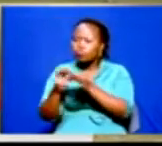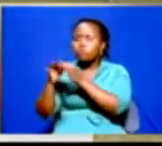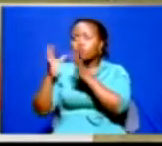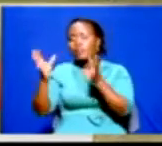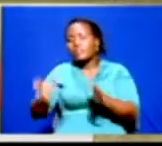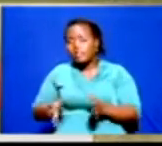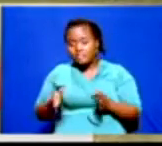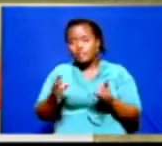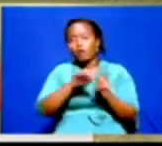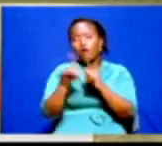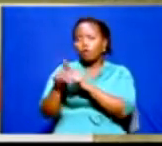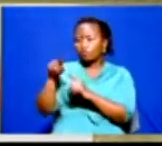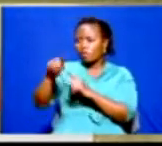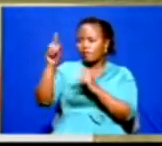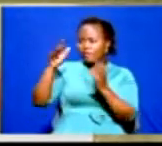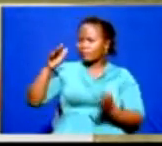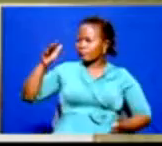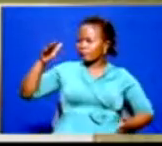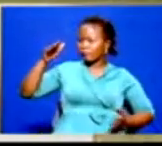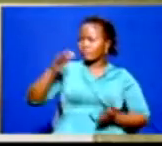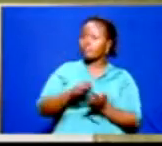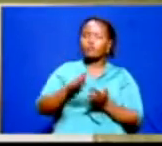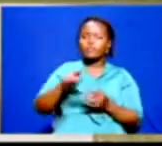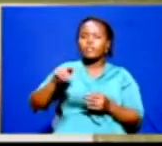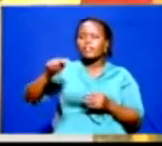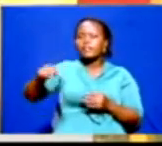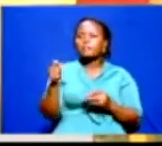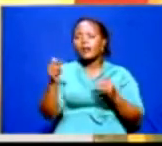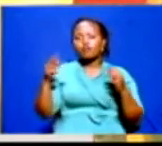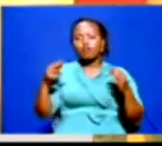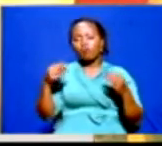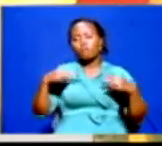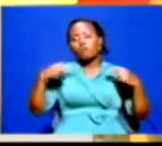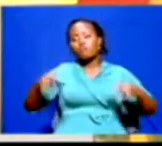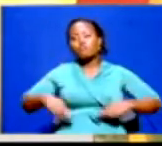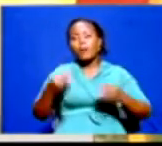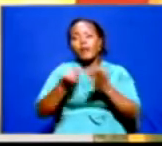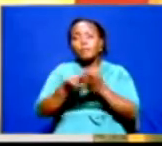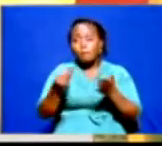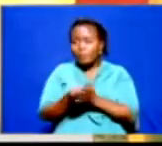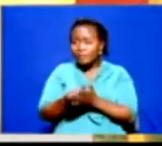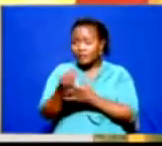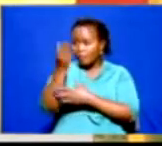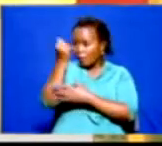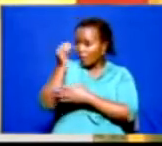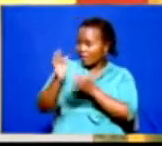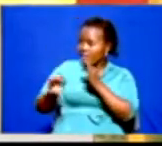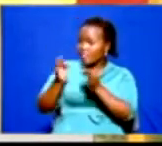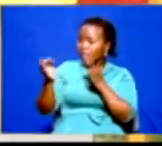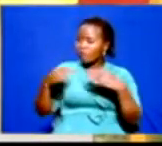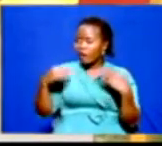also reduce the demand for the human capital. Because if you have an X-ray machine in